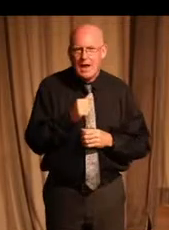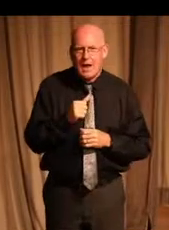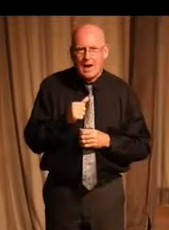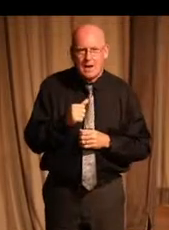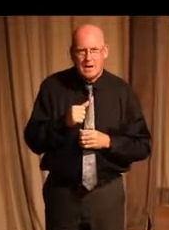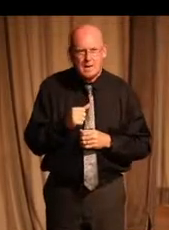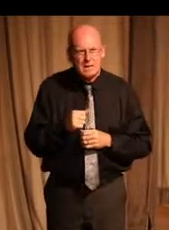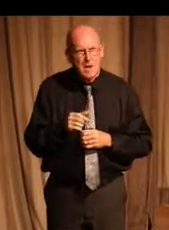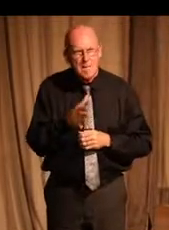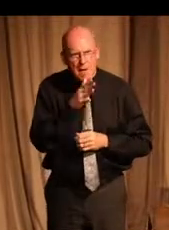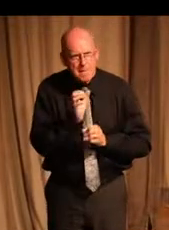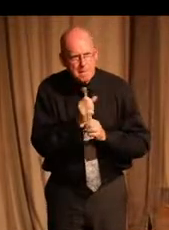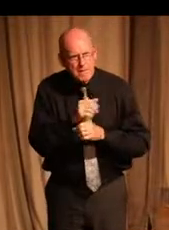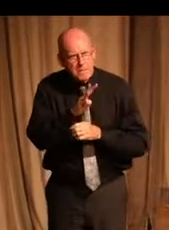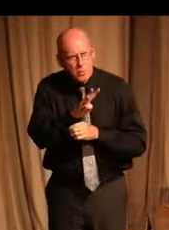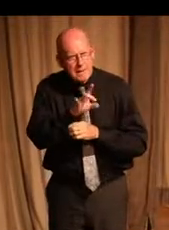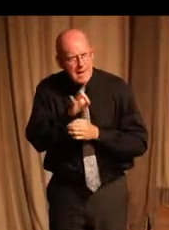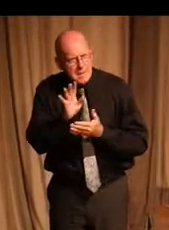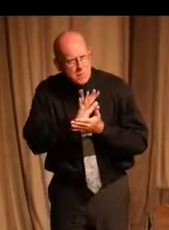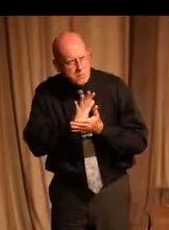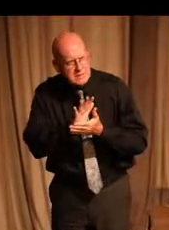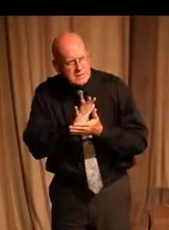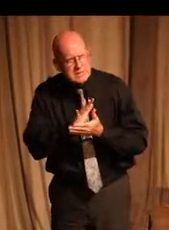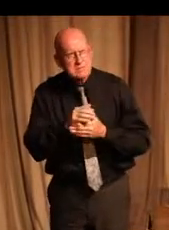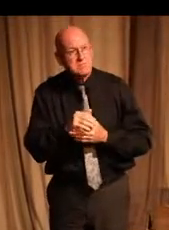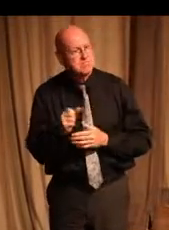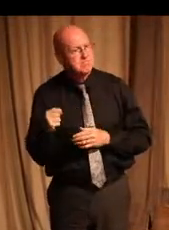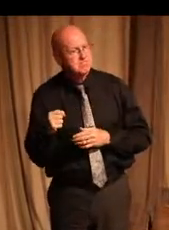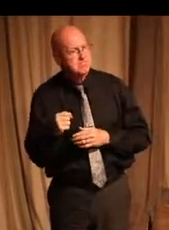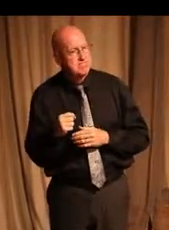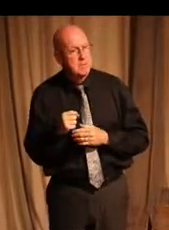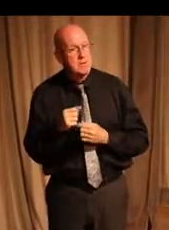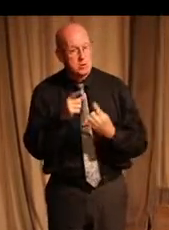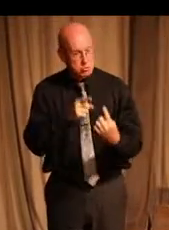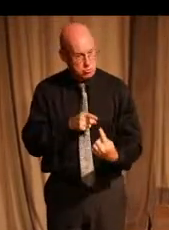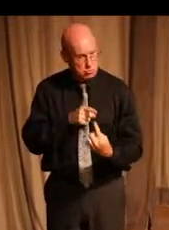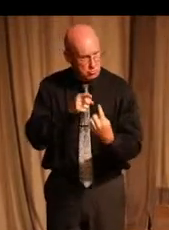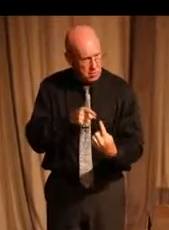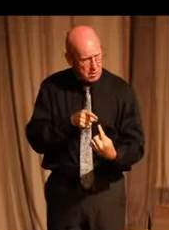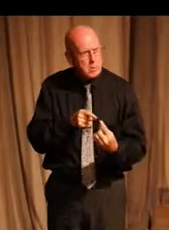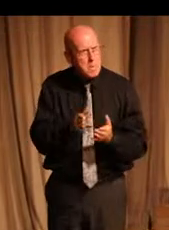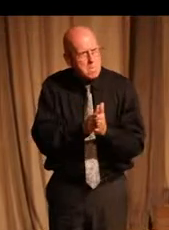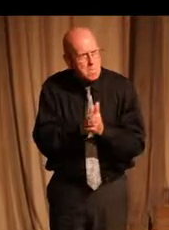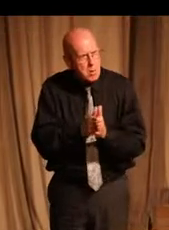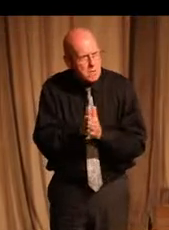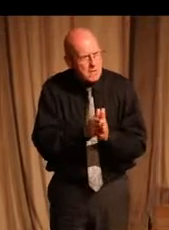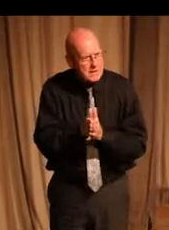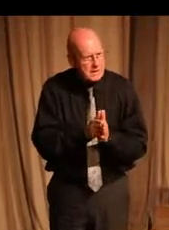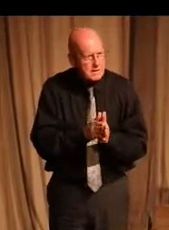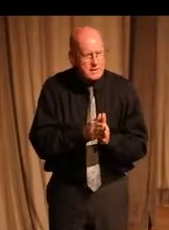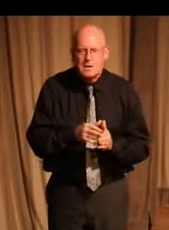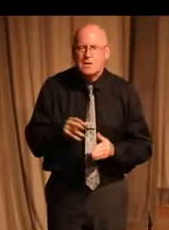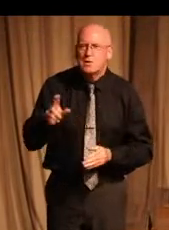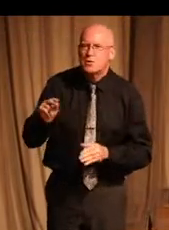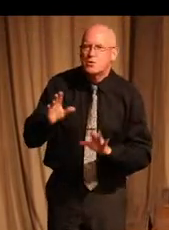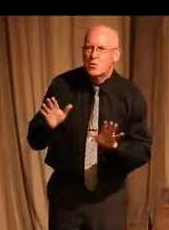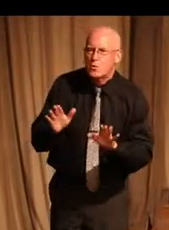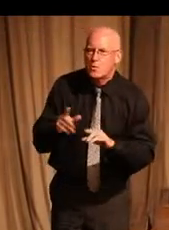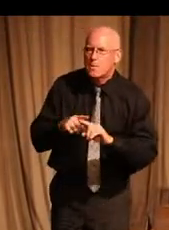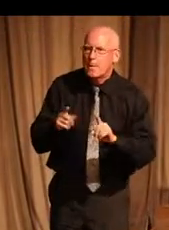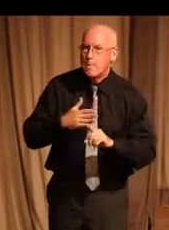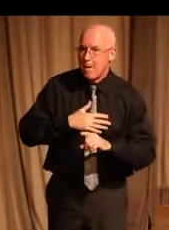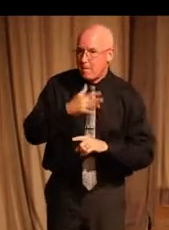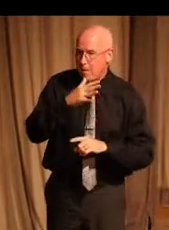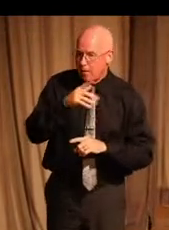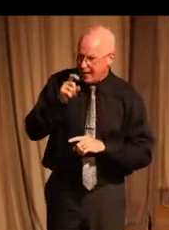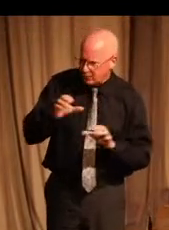it, 48 films? Yeah. If it was struggle that was motivating her. I don't know that. But she had